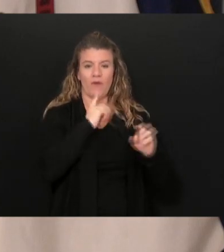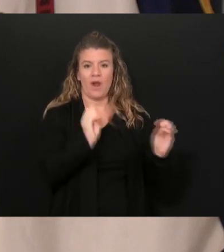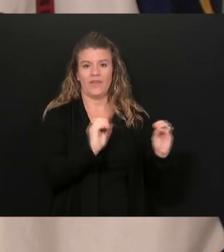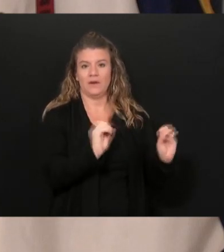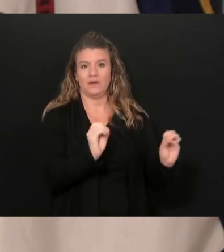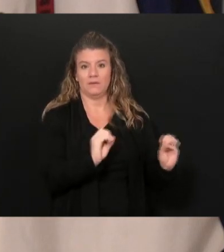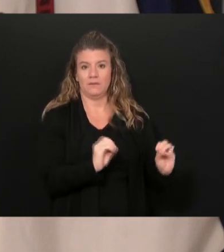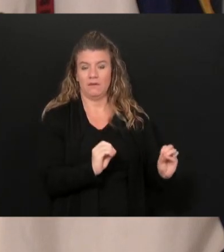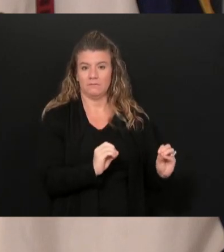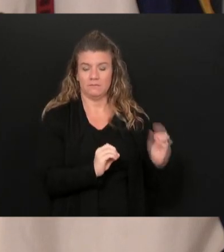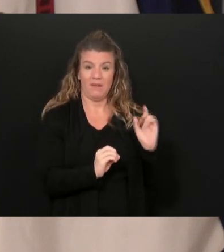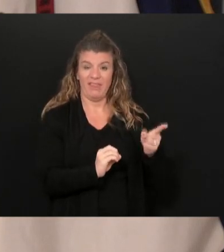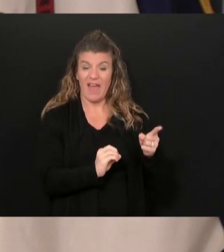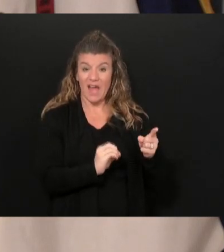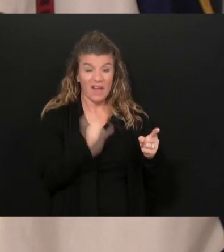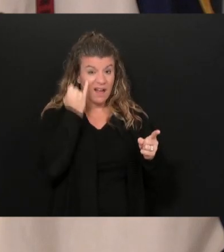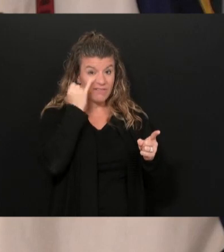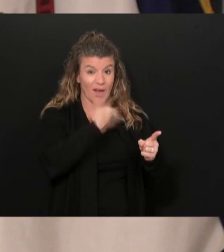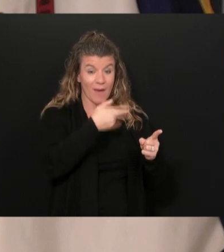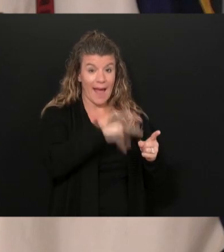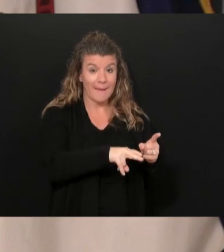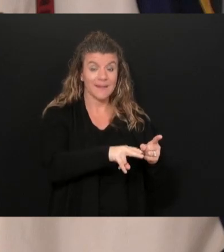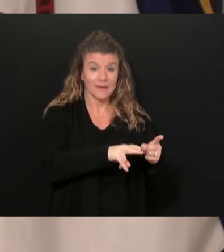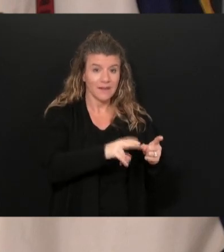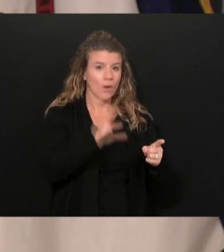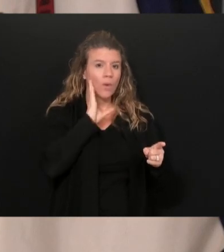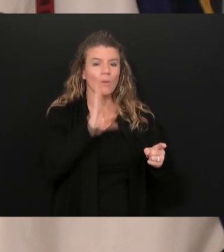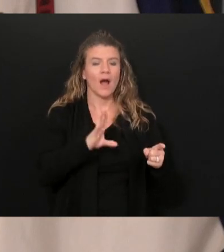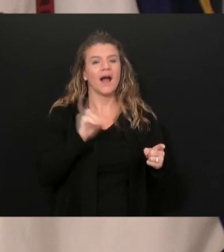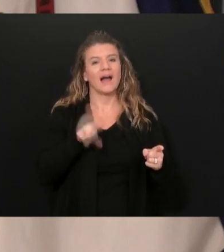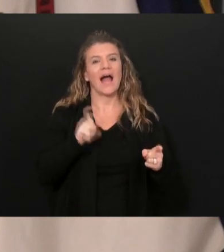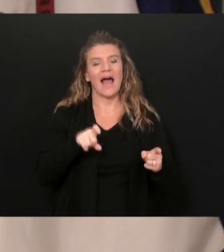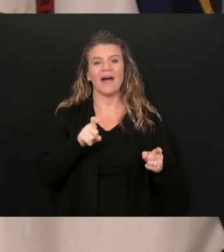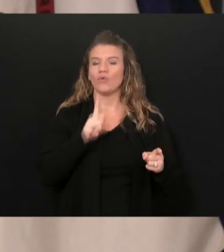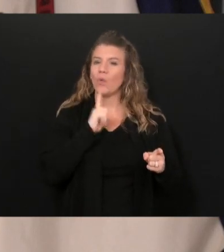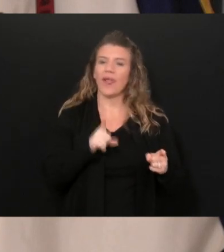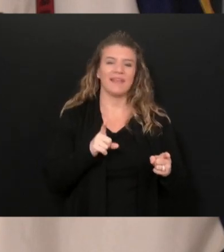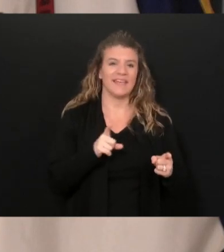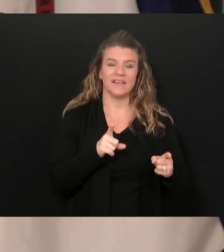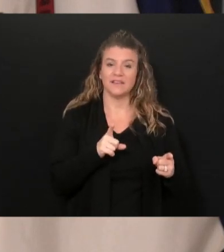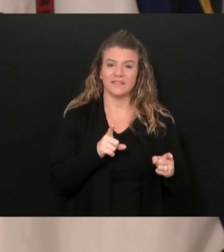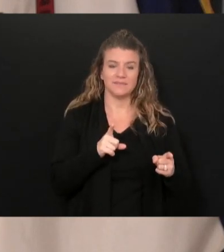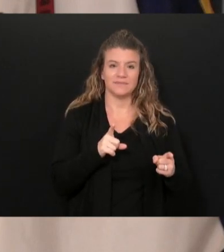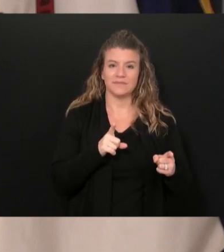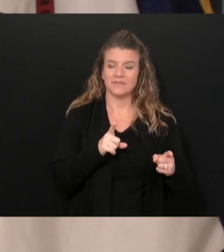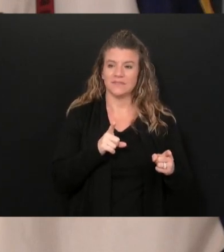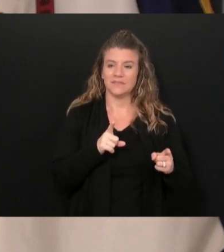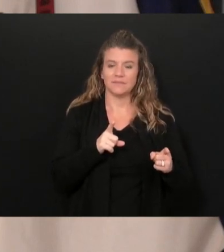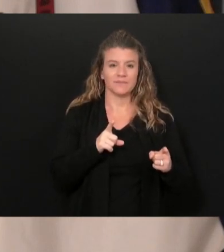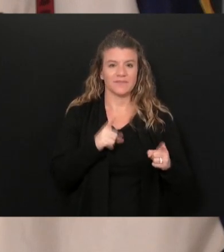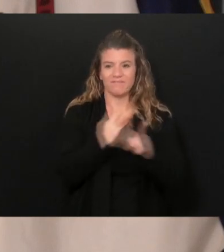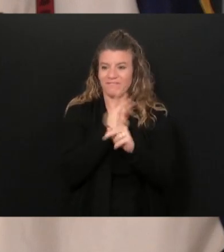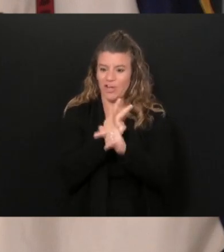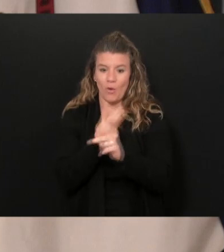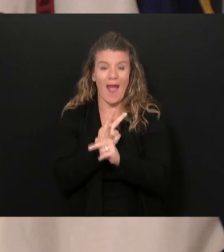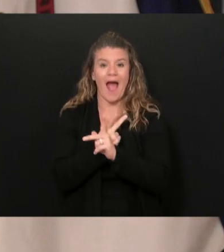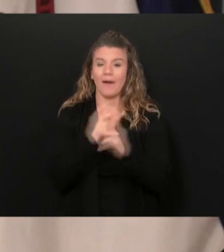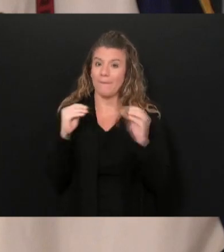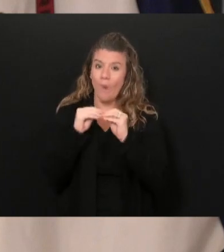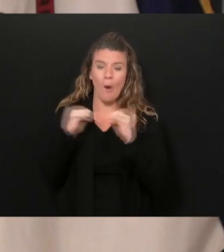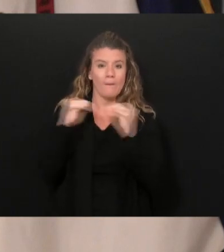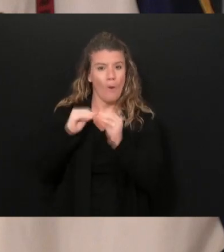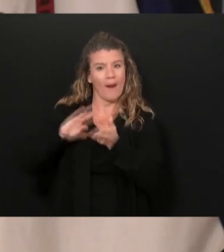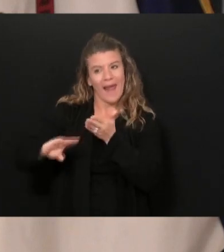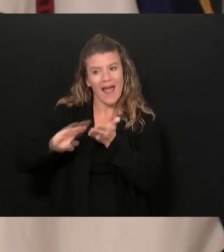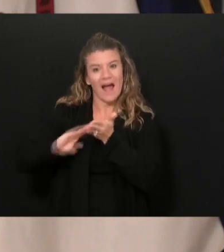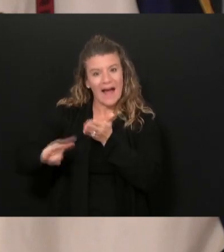And if that be the case, then we're going to have to really clamp down and probably lay people off and do